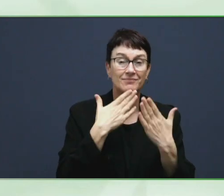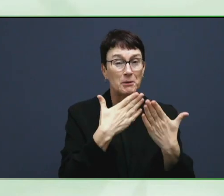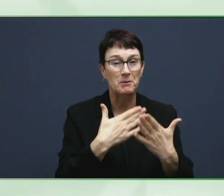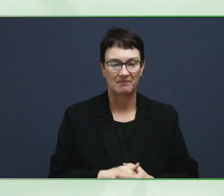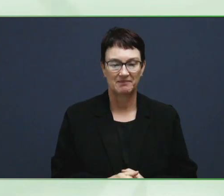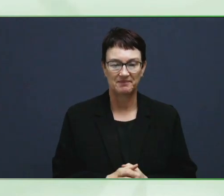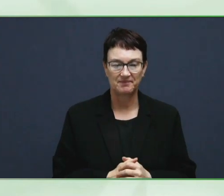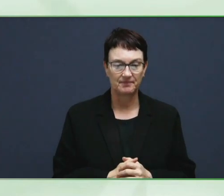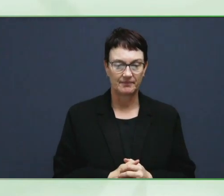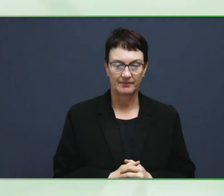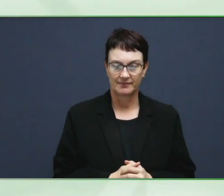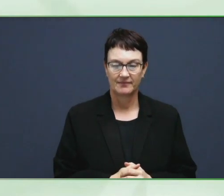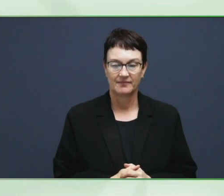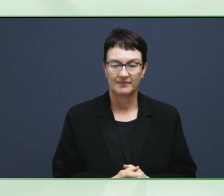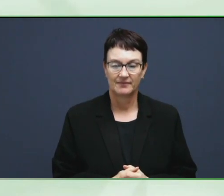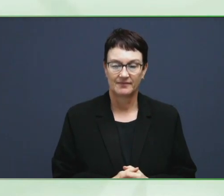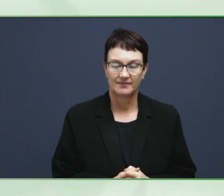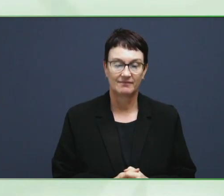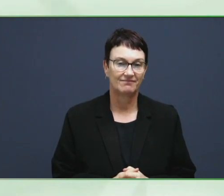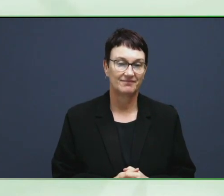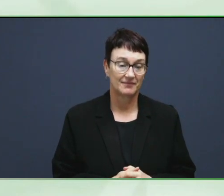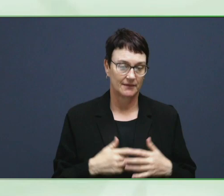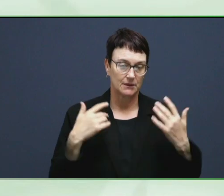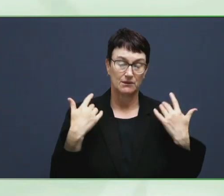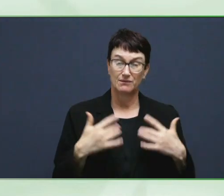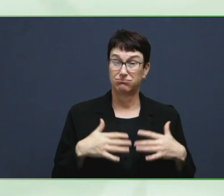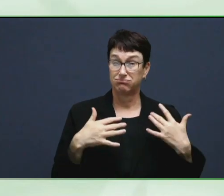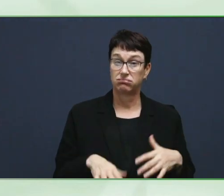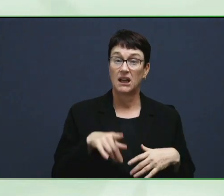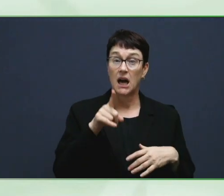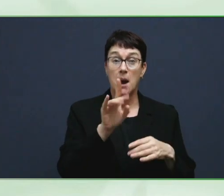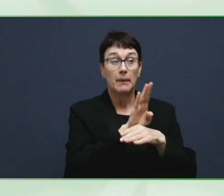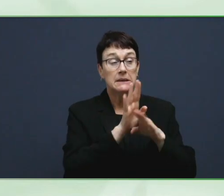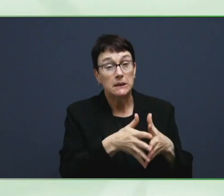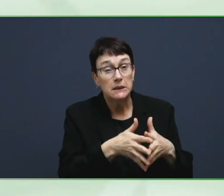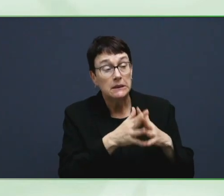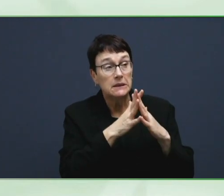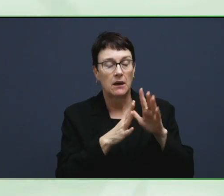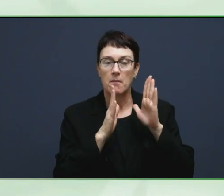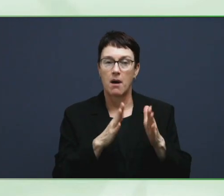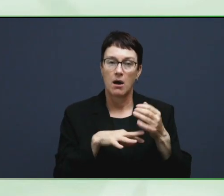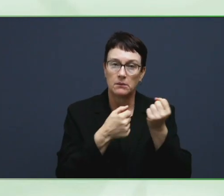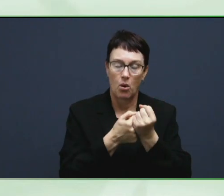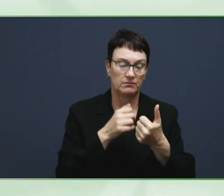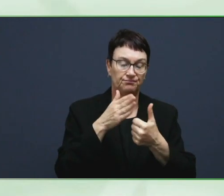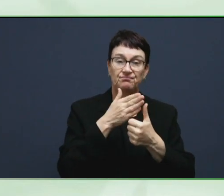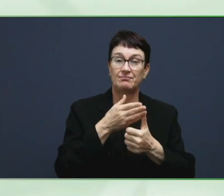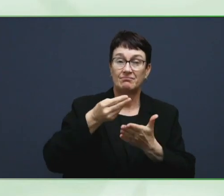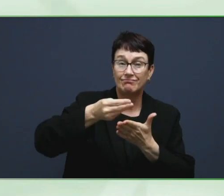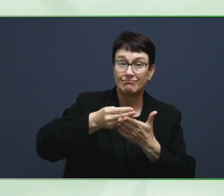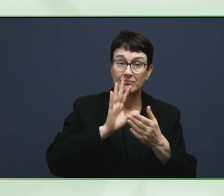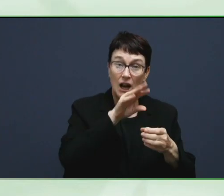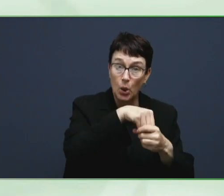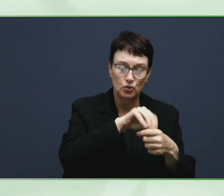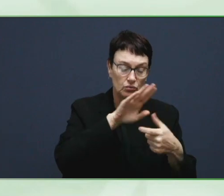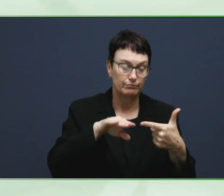So there's a lot that goes into entrepreneurship support, including financial inclusion, support that goes beyond just